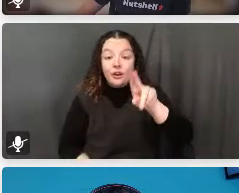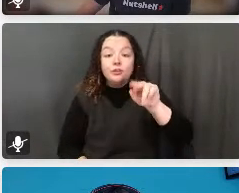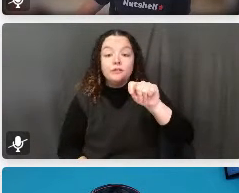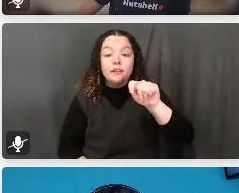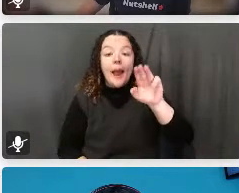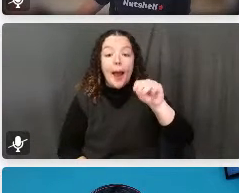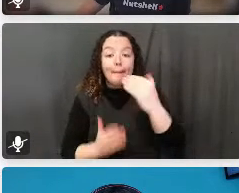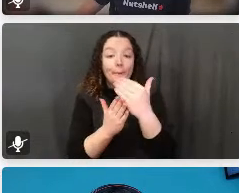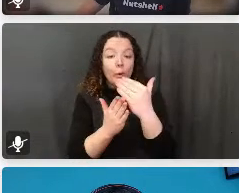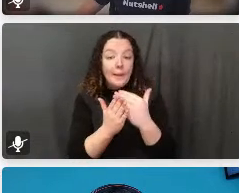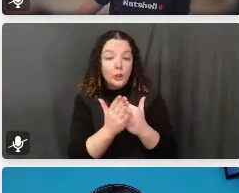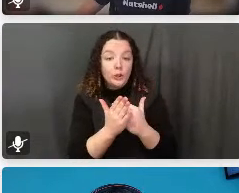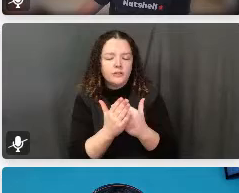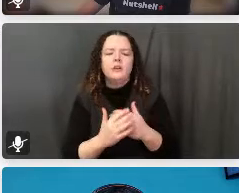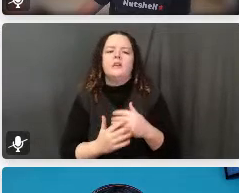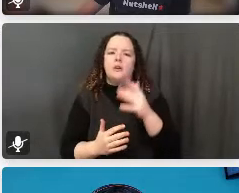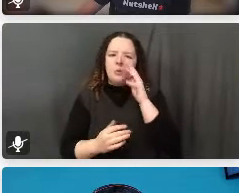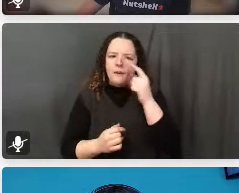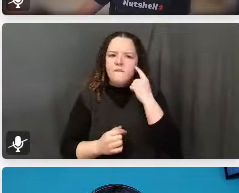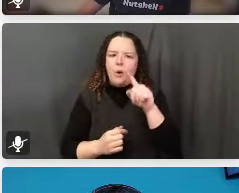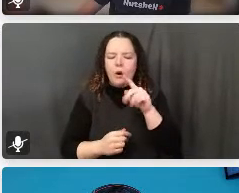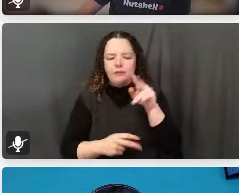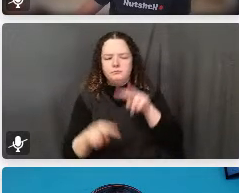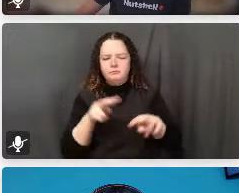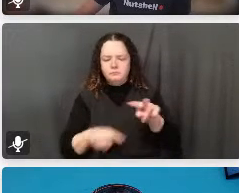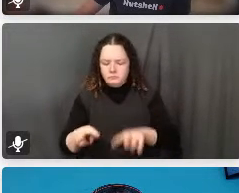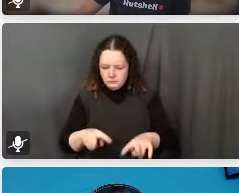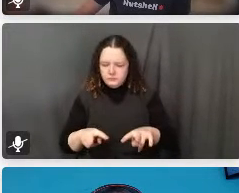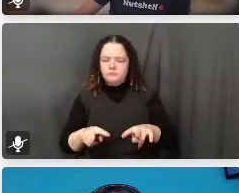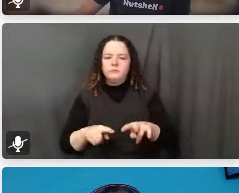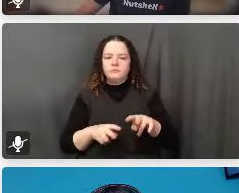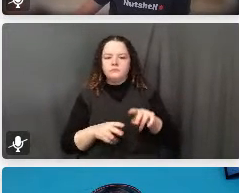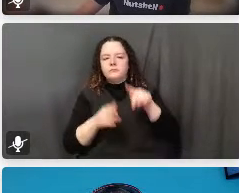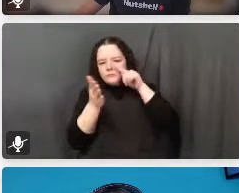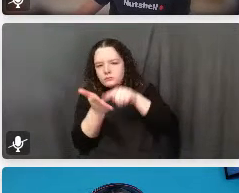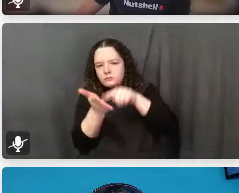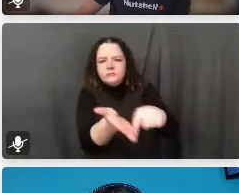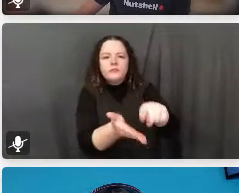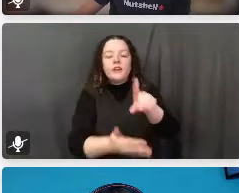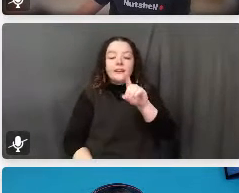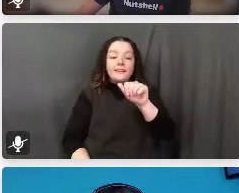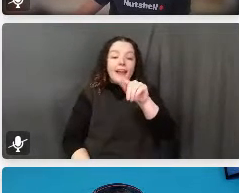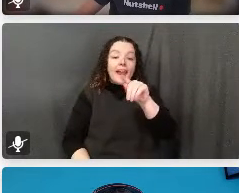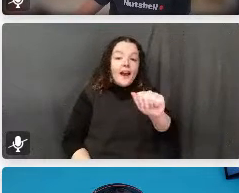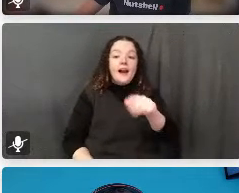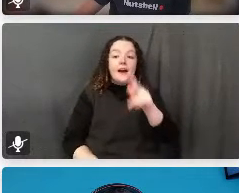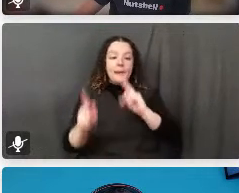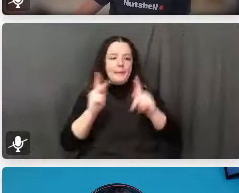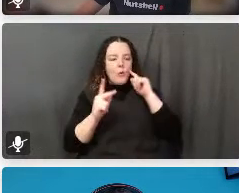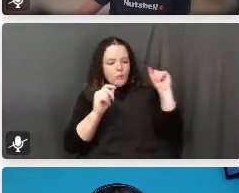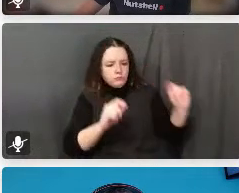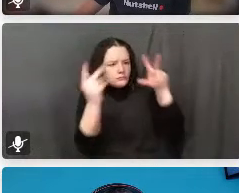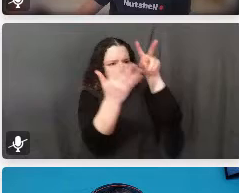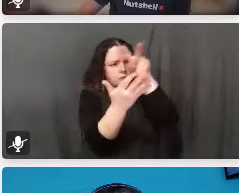This will be the tracking portion of your email. So this will pull in the data and engagement results that you receive from your